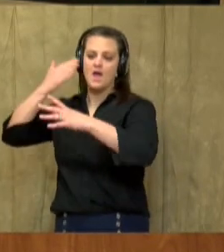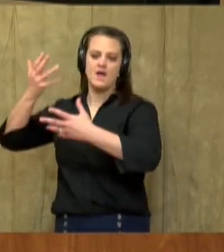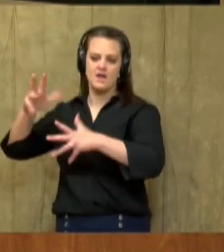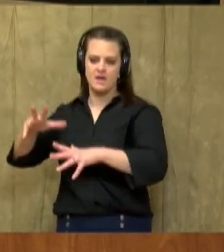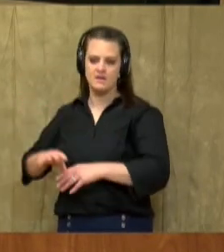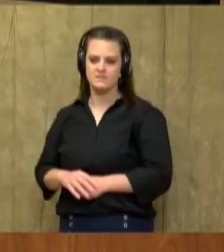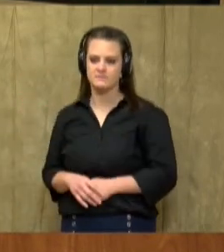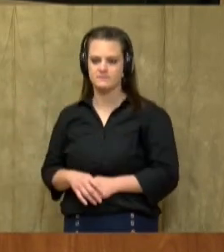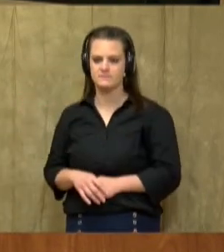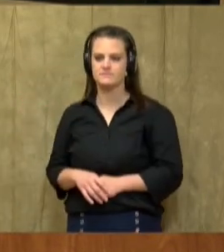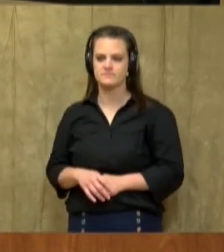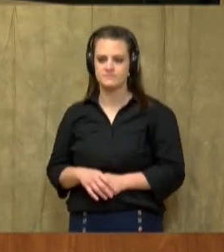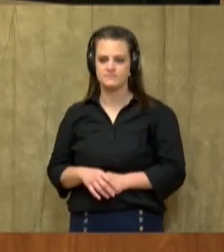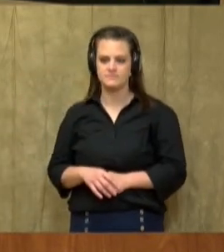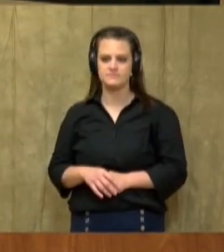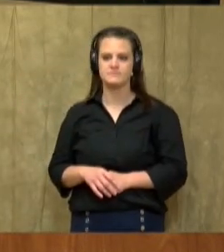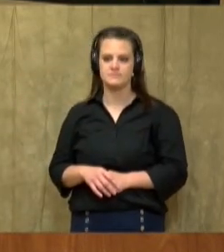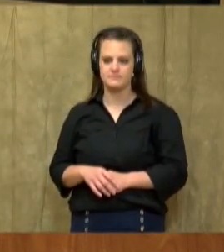is?